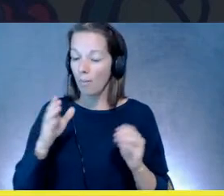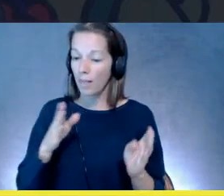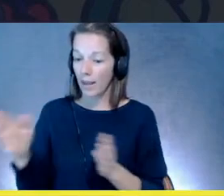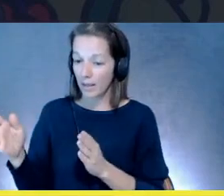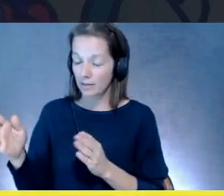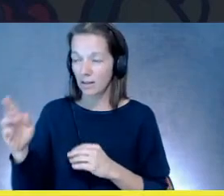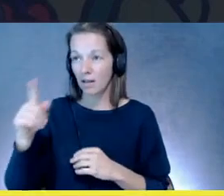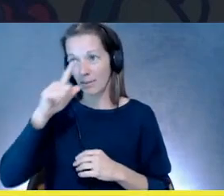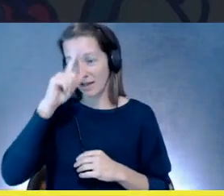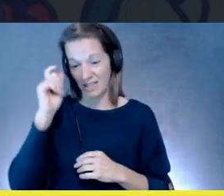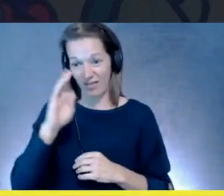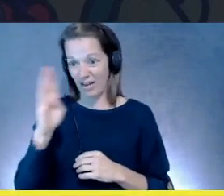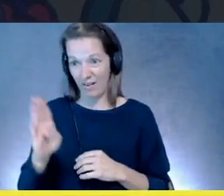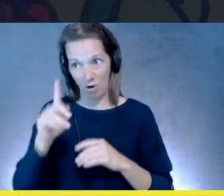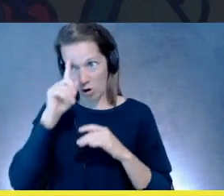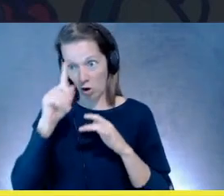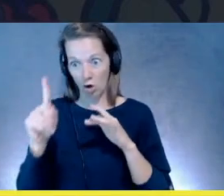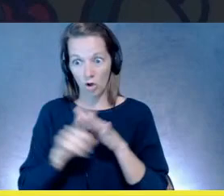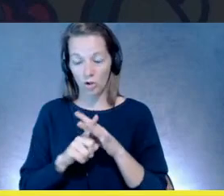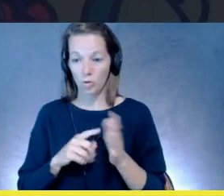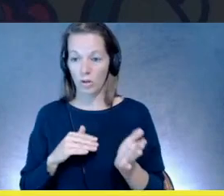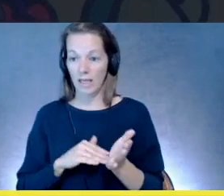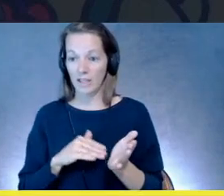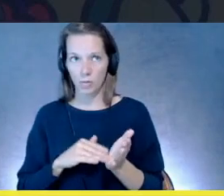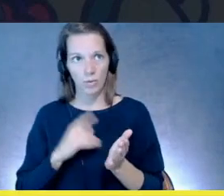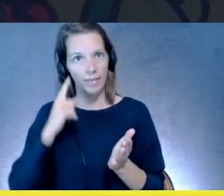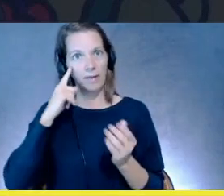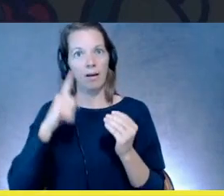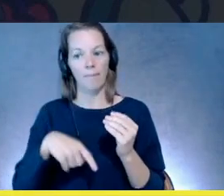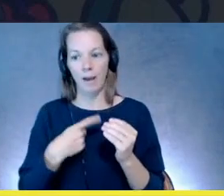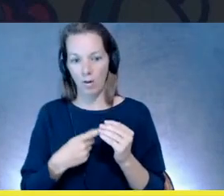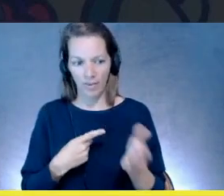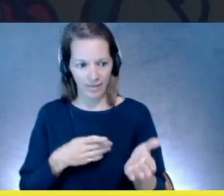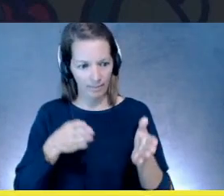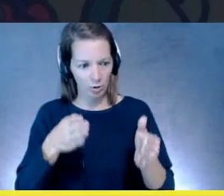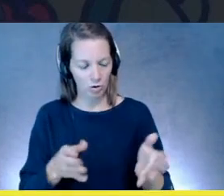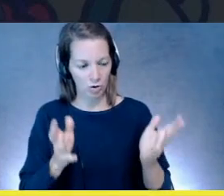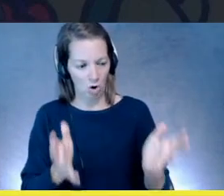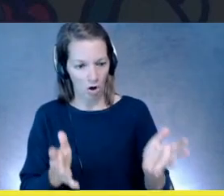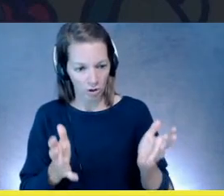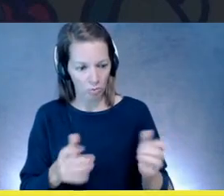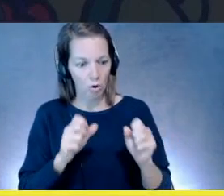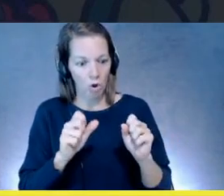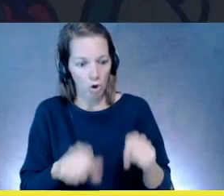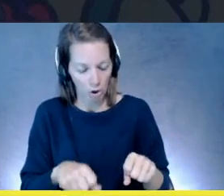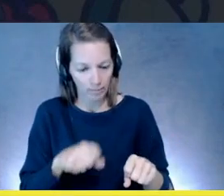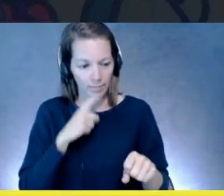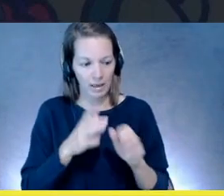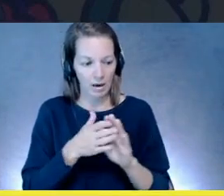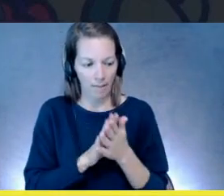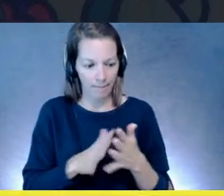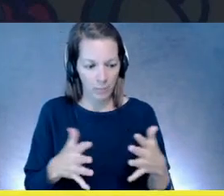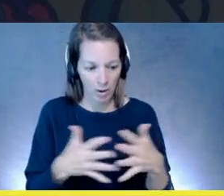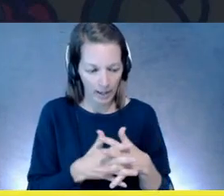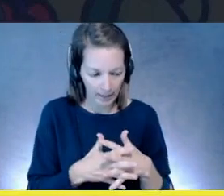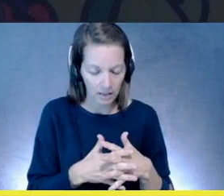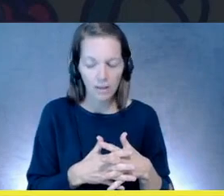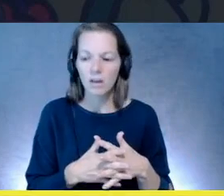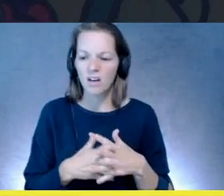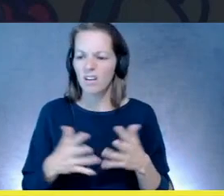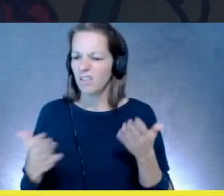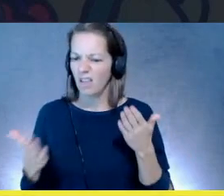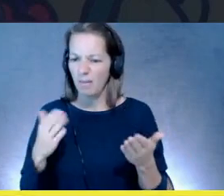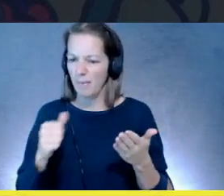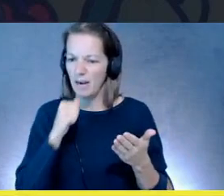never occurs to a clinician to think about the fact that the person they're talking to could possibly become pregnant, they're much less likely to bring